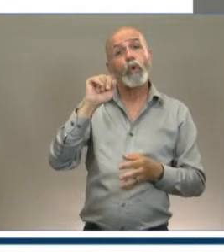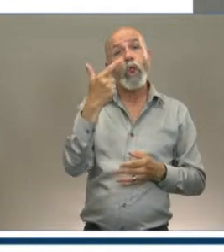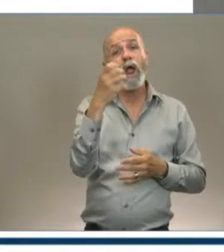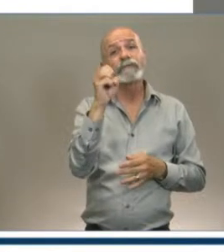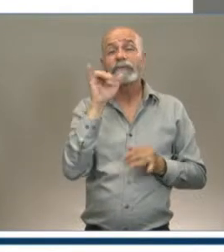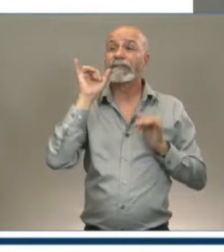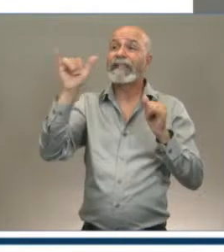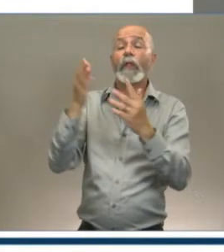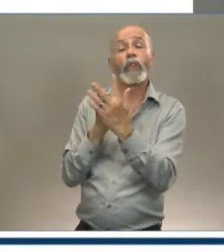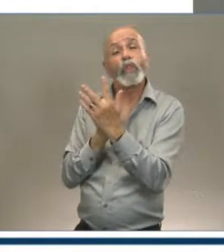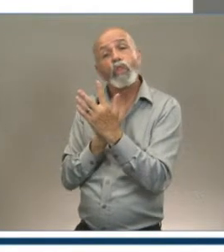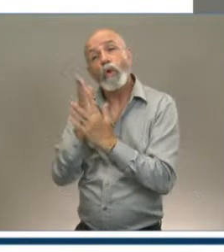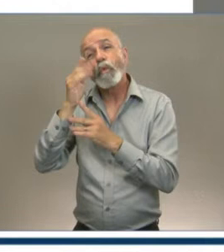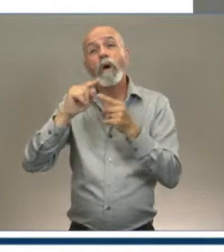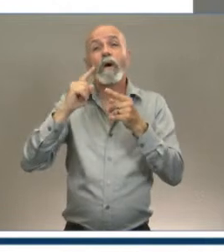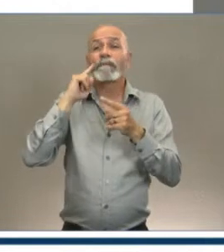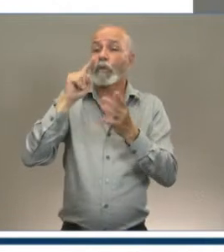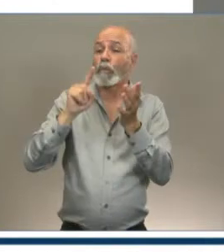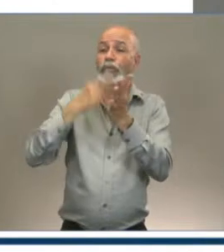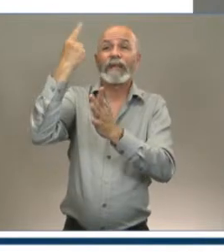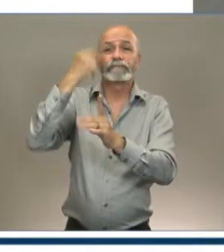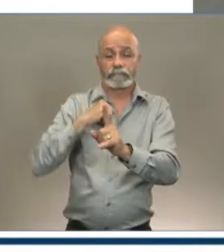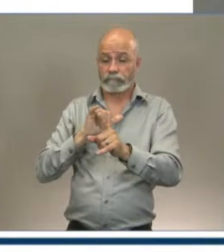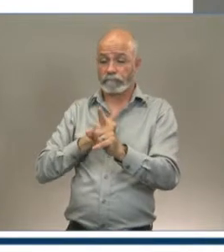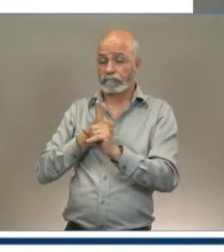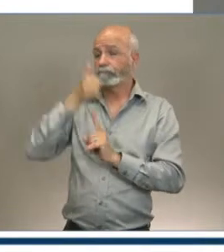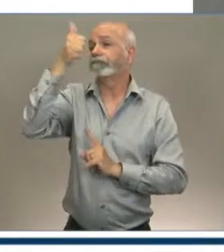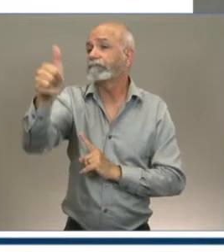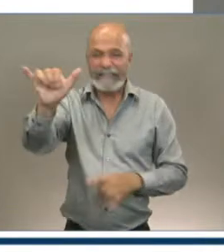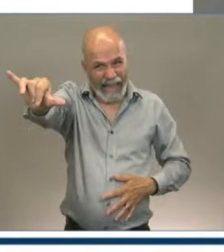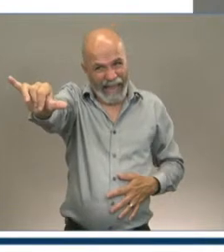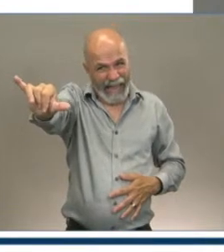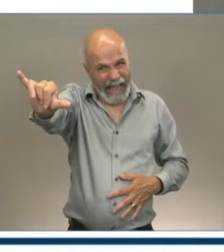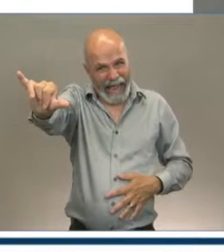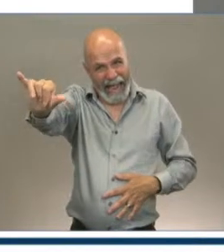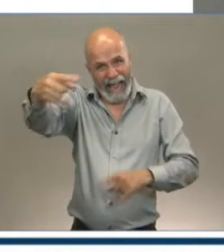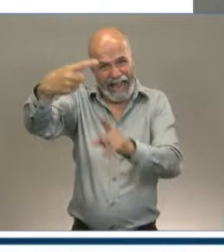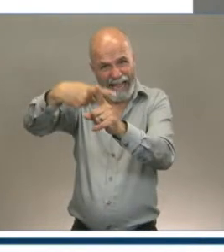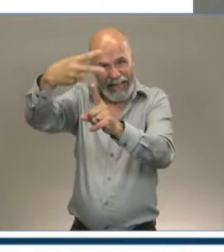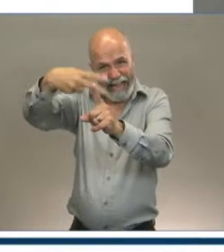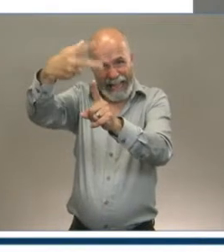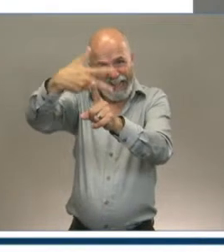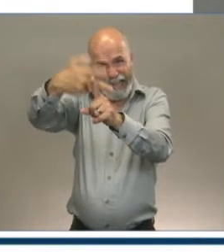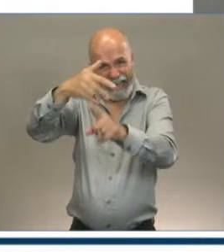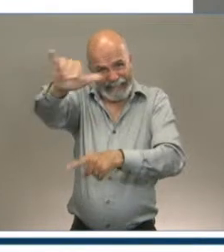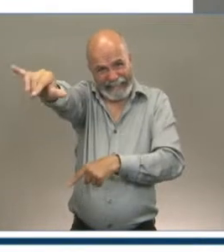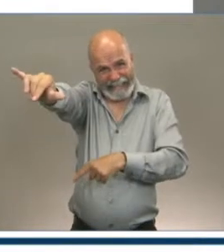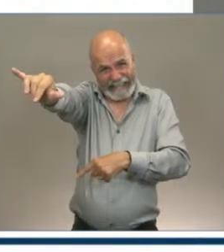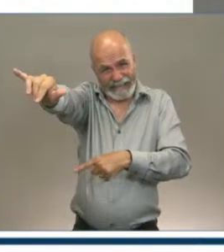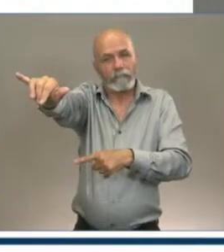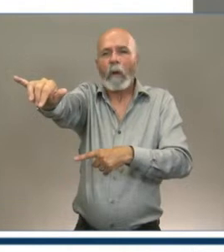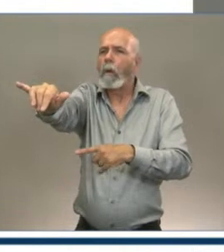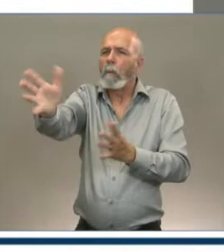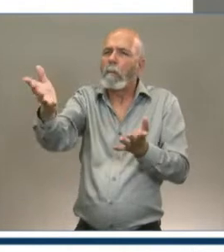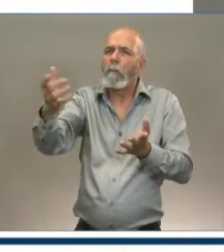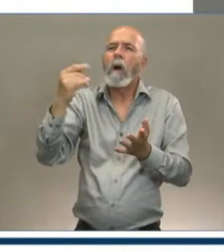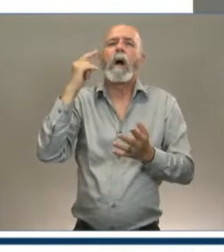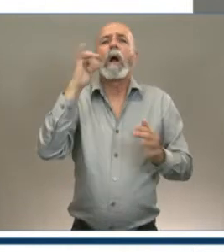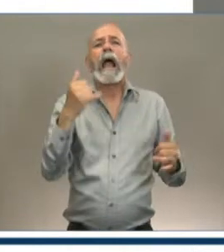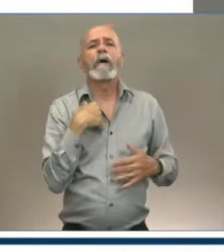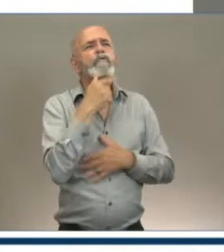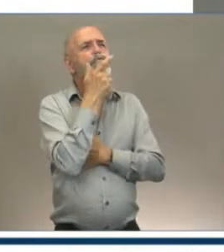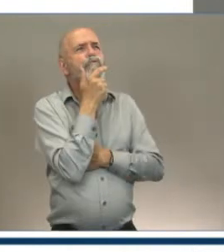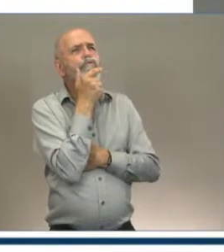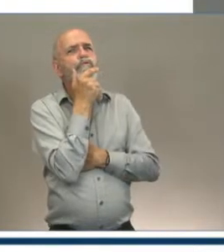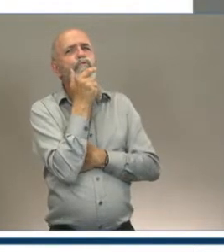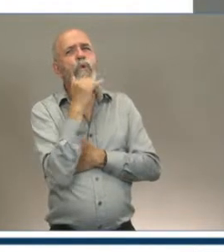A one-time trip is okay. But you have to pick whether it's your home or cabin or campsite, which one